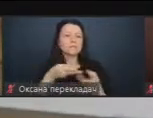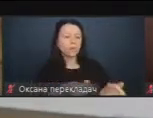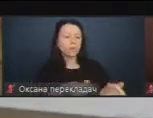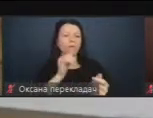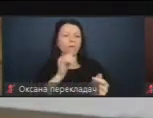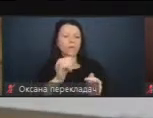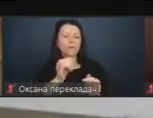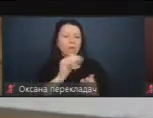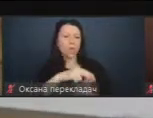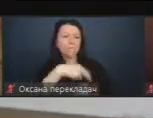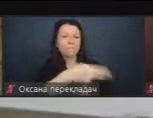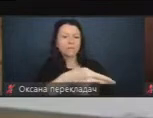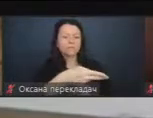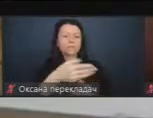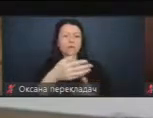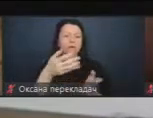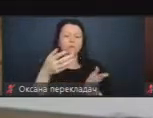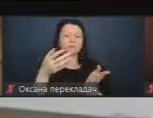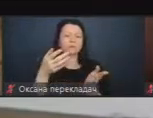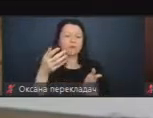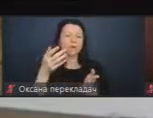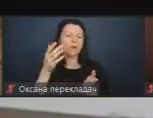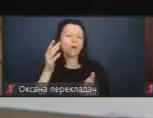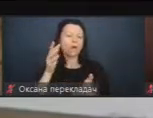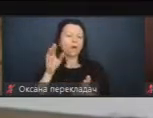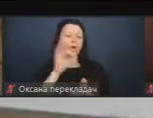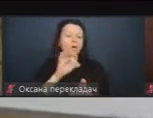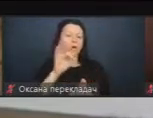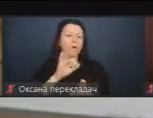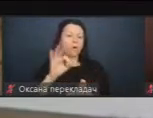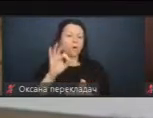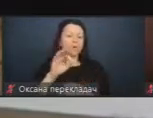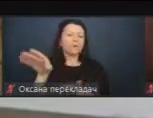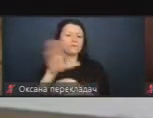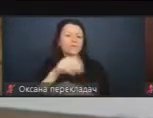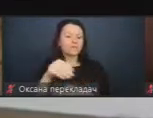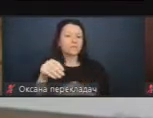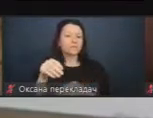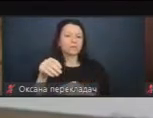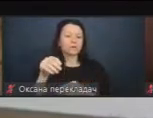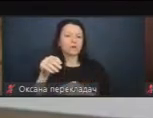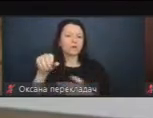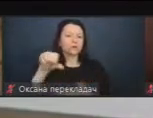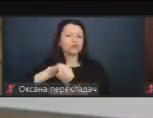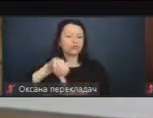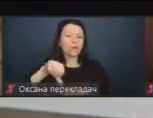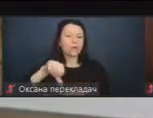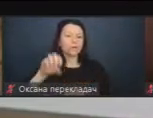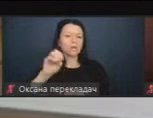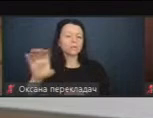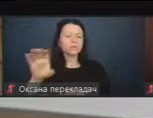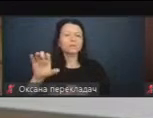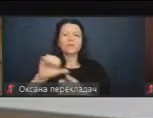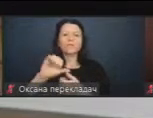apart from Germany, Portugal, and Estonia.